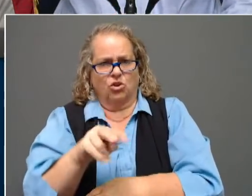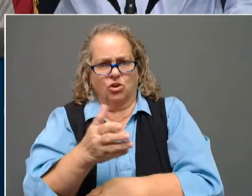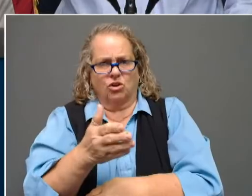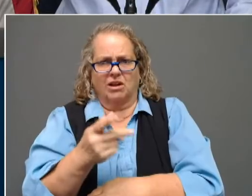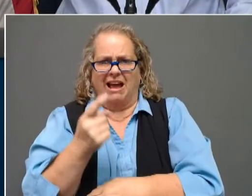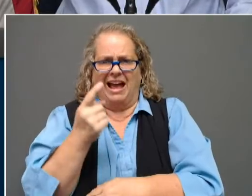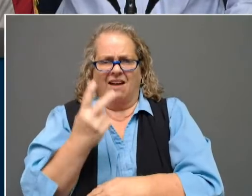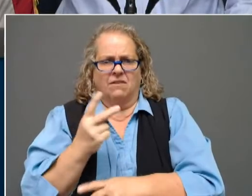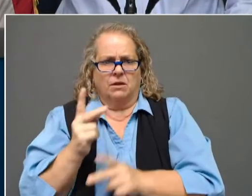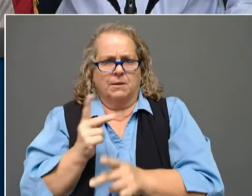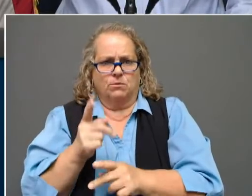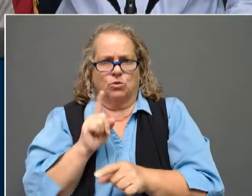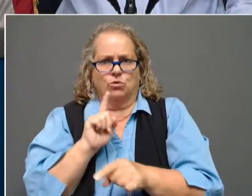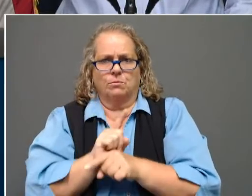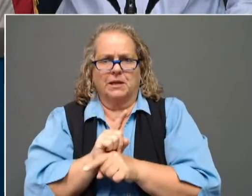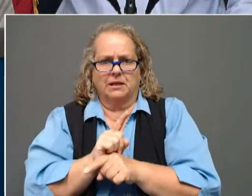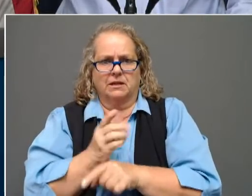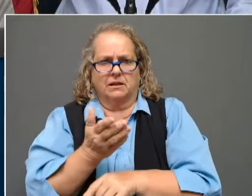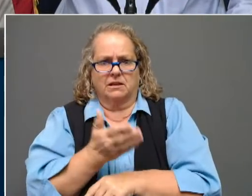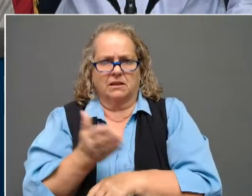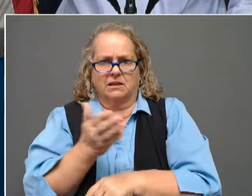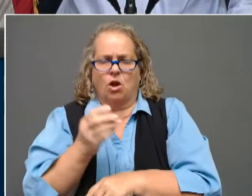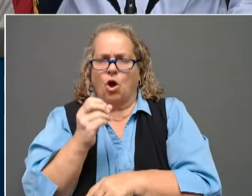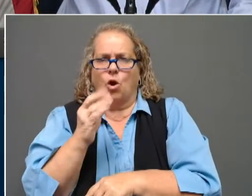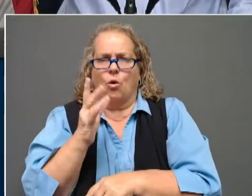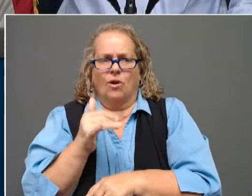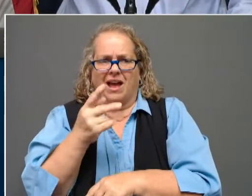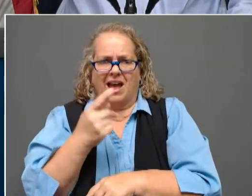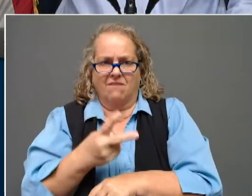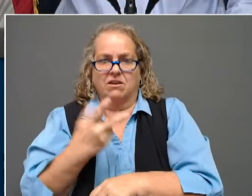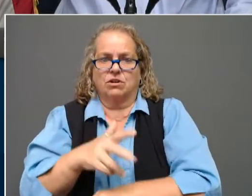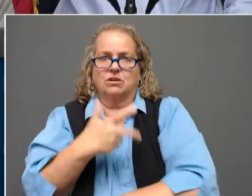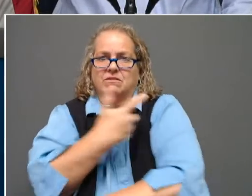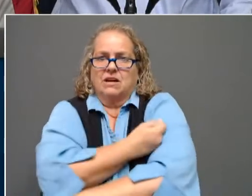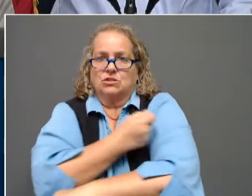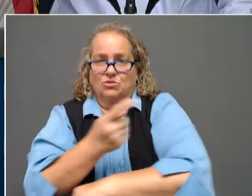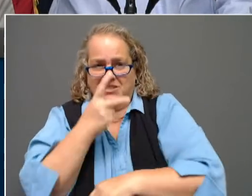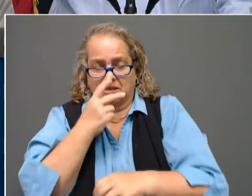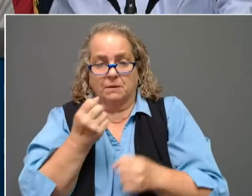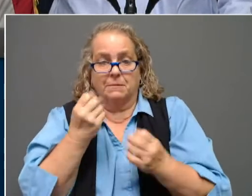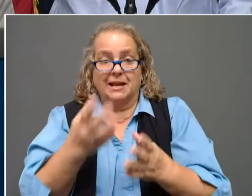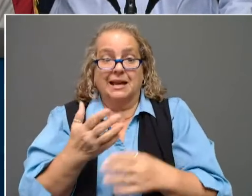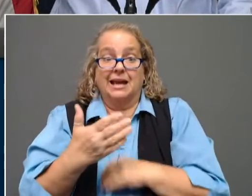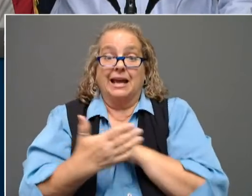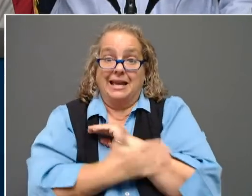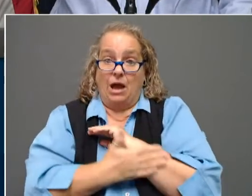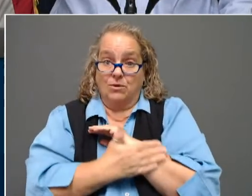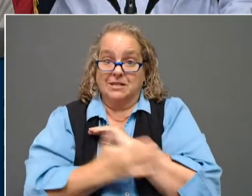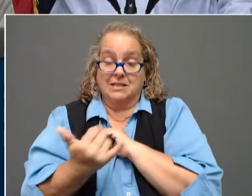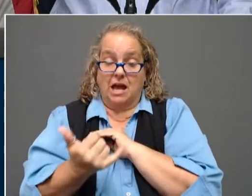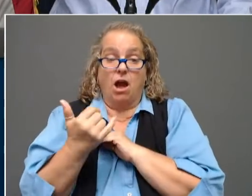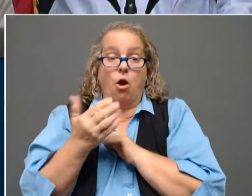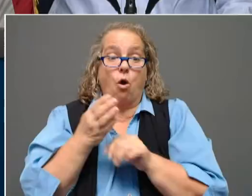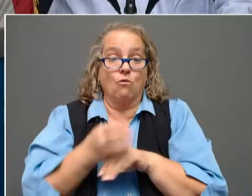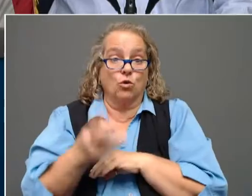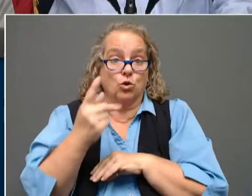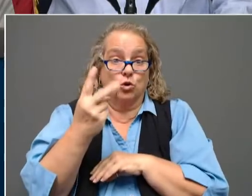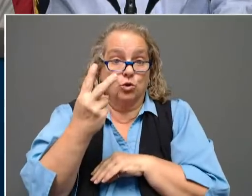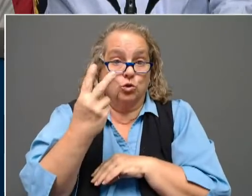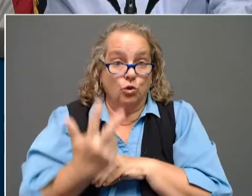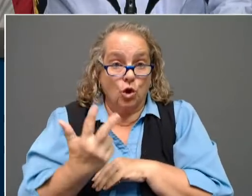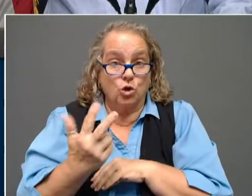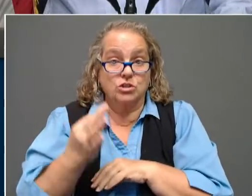run into have been vaccinated. We do have a handful of counties that are now over 2/3 of everybody vaccinated. And when you think